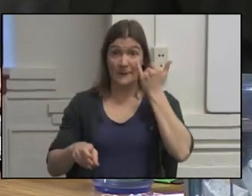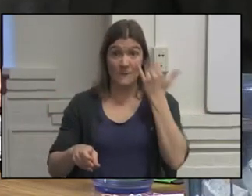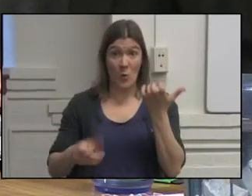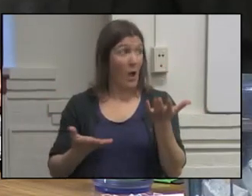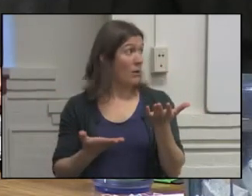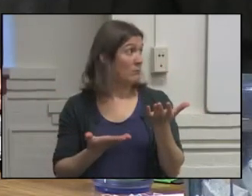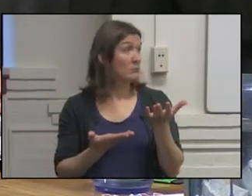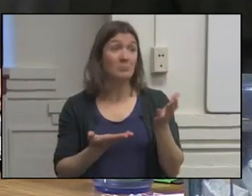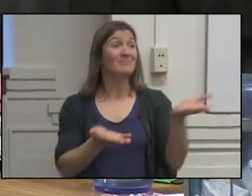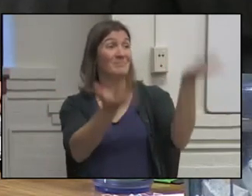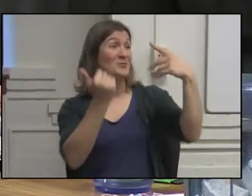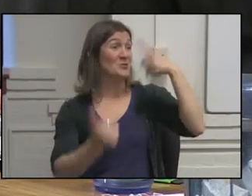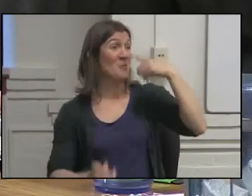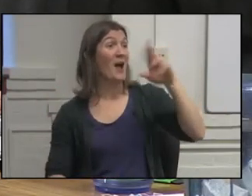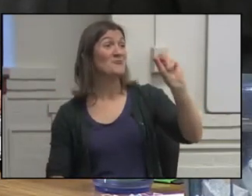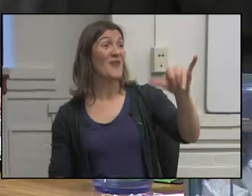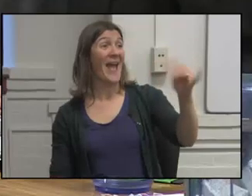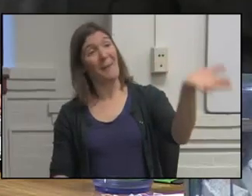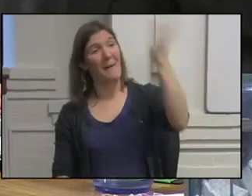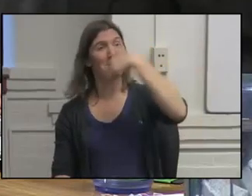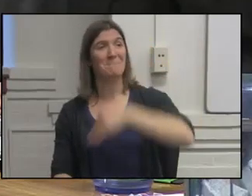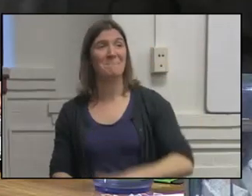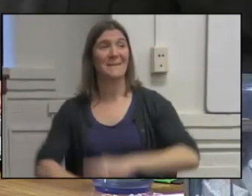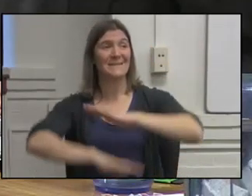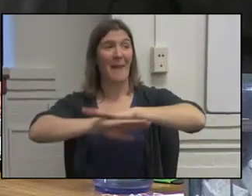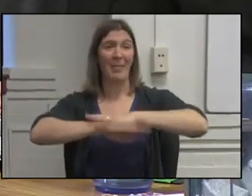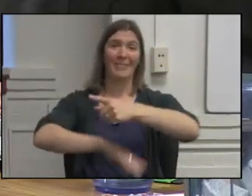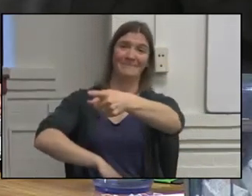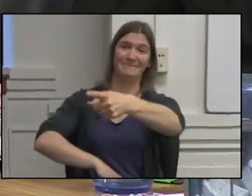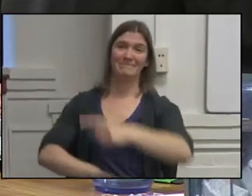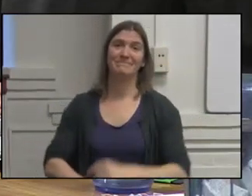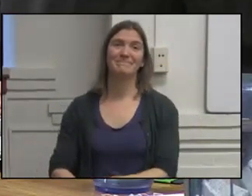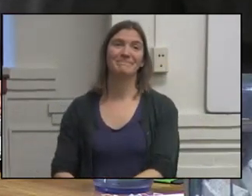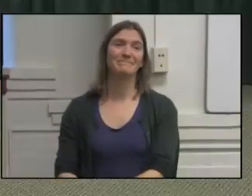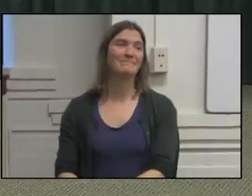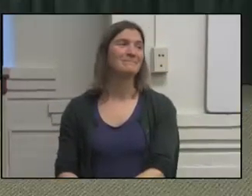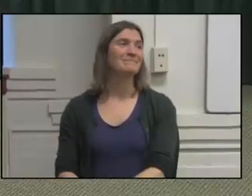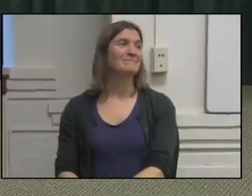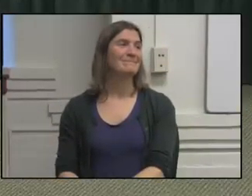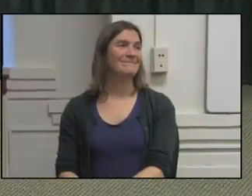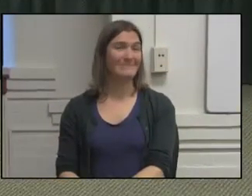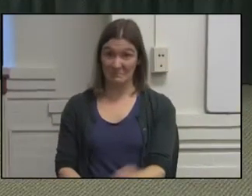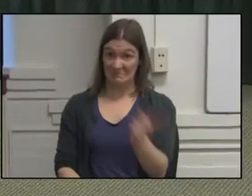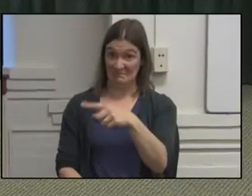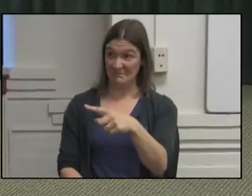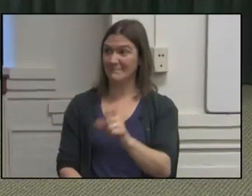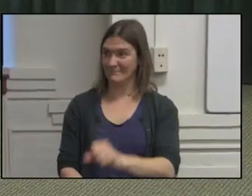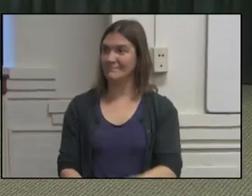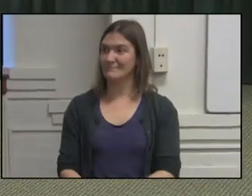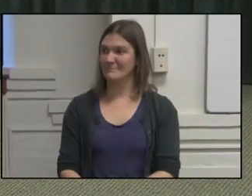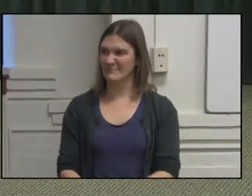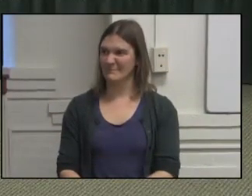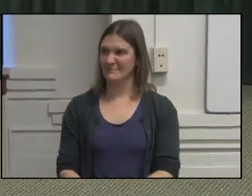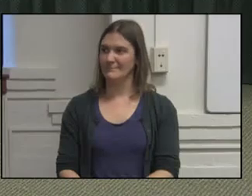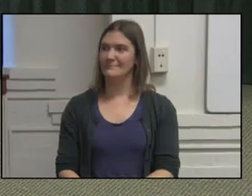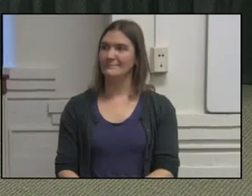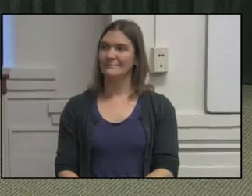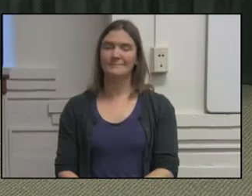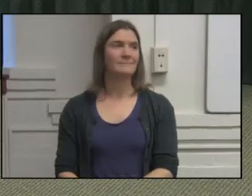have. Sure. Yep. Ray, would you come up to our side table here? Over there? Yes, please. Thank you so